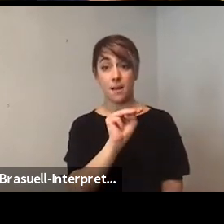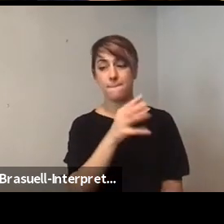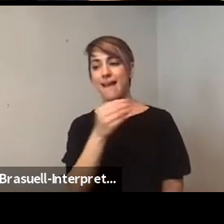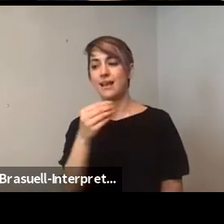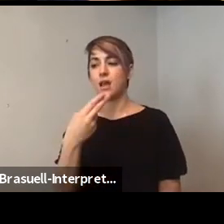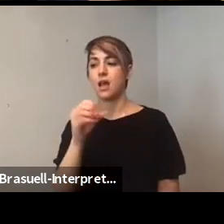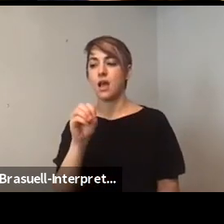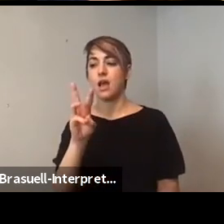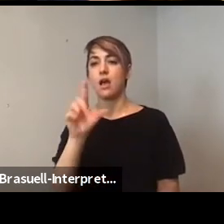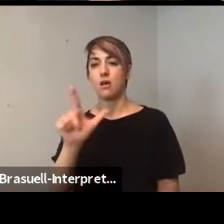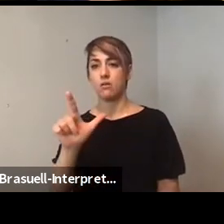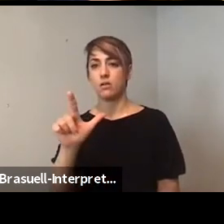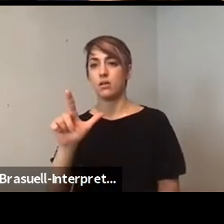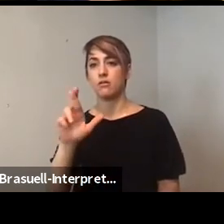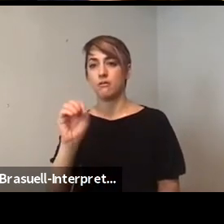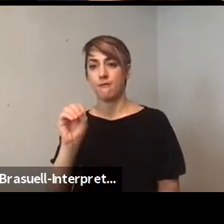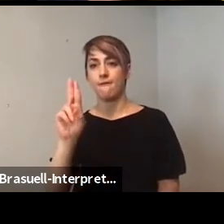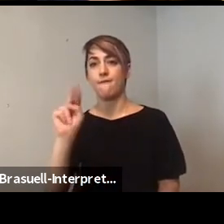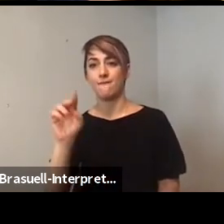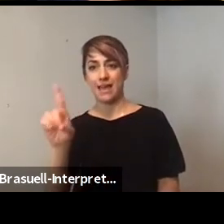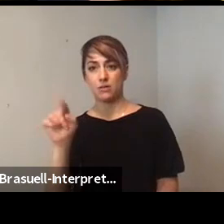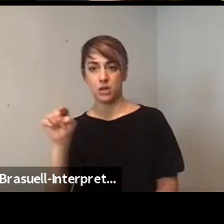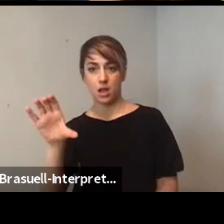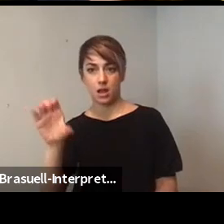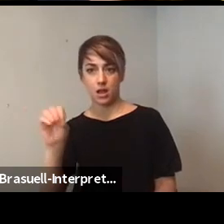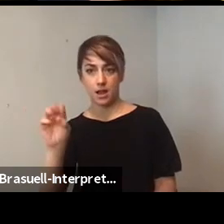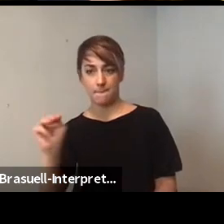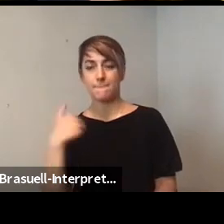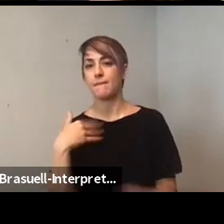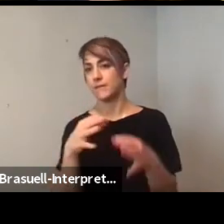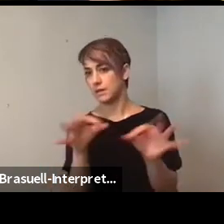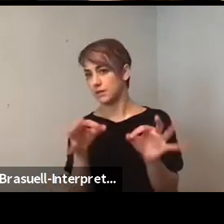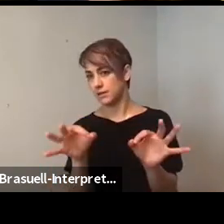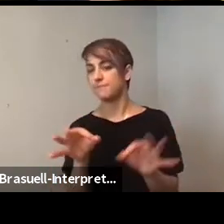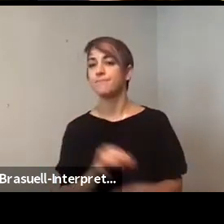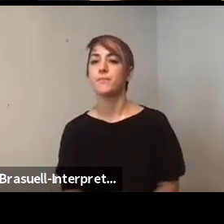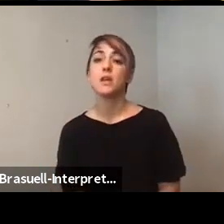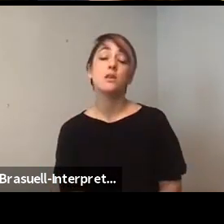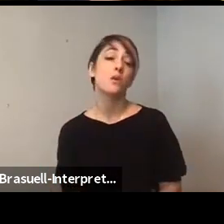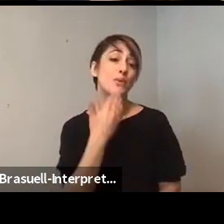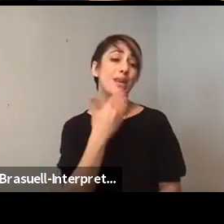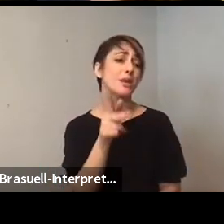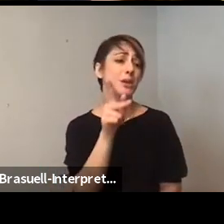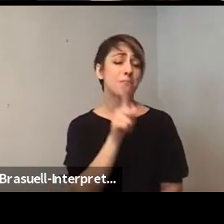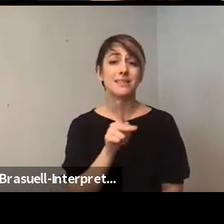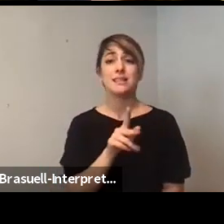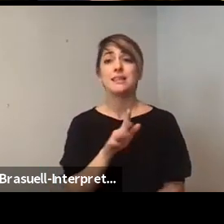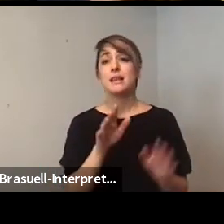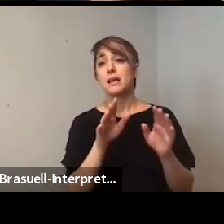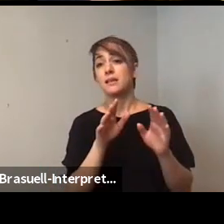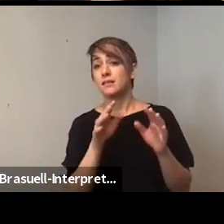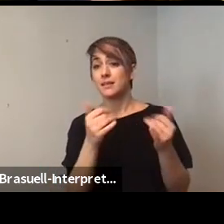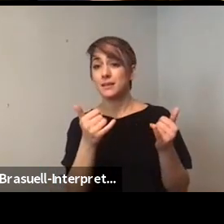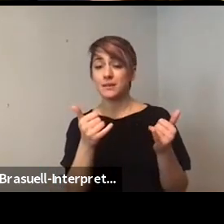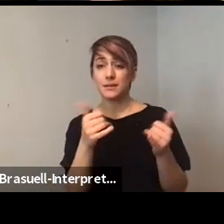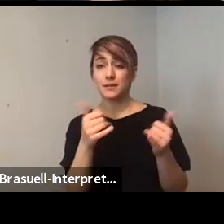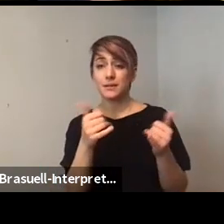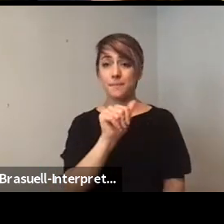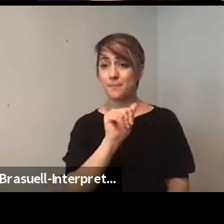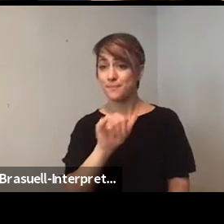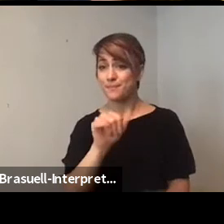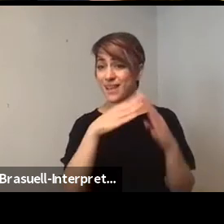like SDC and the Pasadena Playhouse and Boston Court Theatre. So people